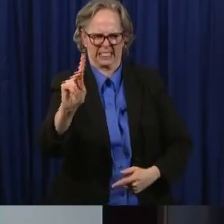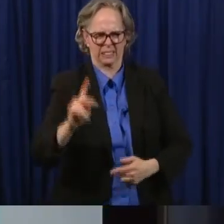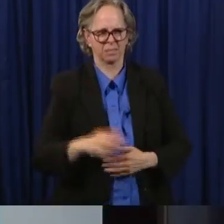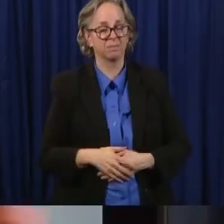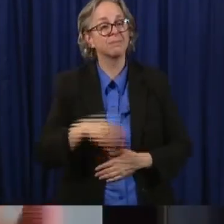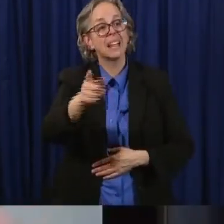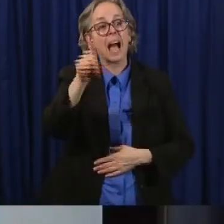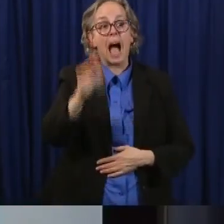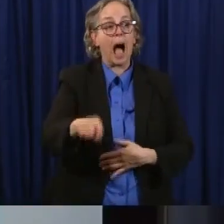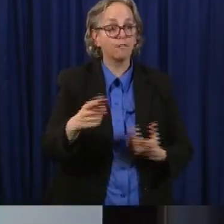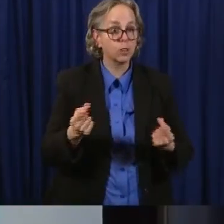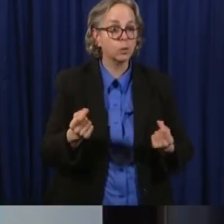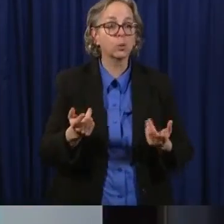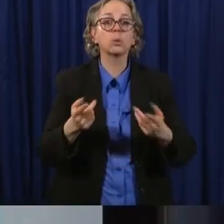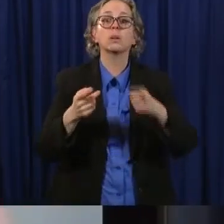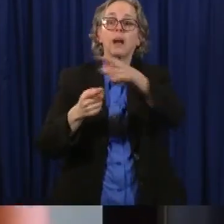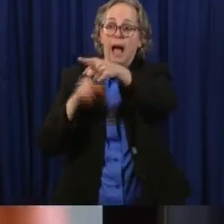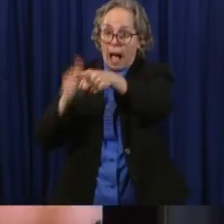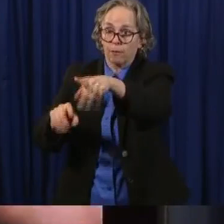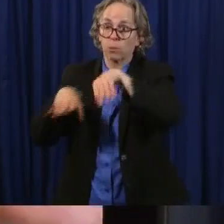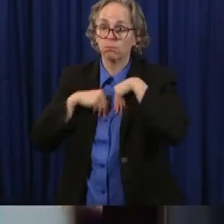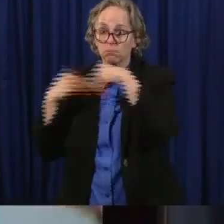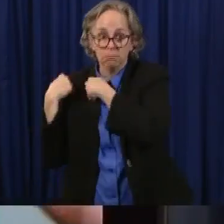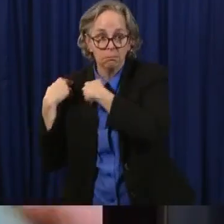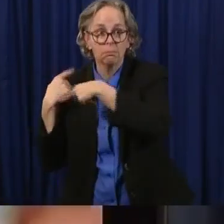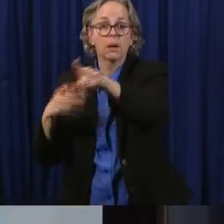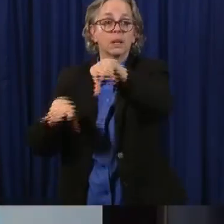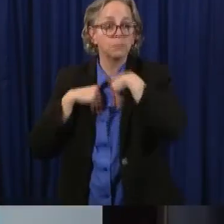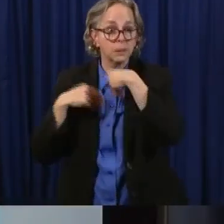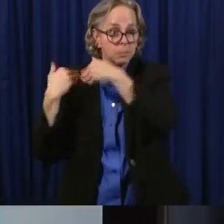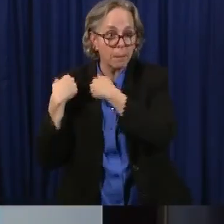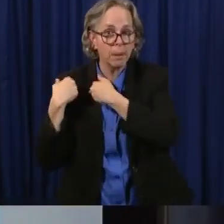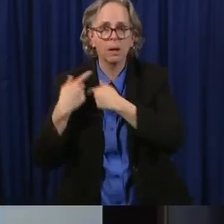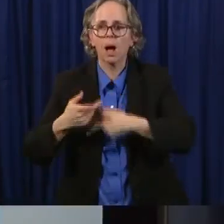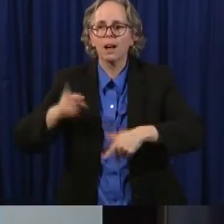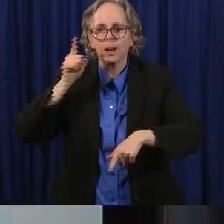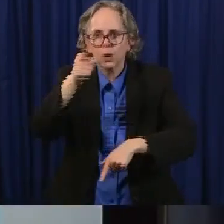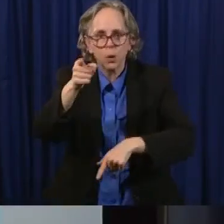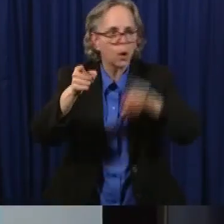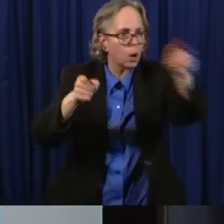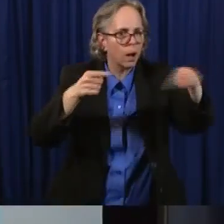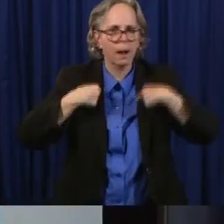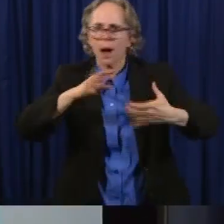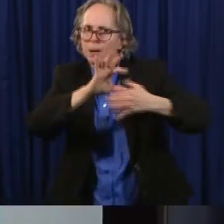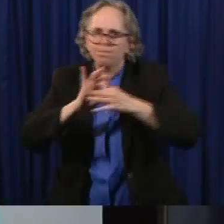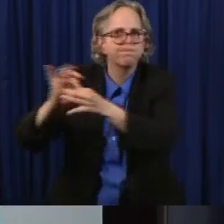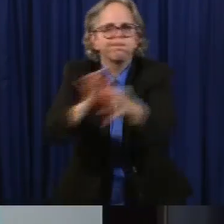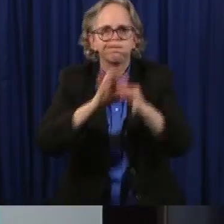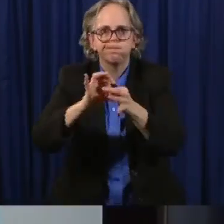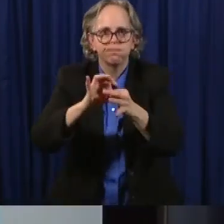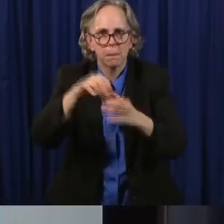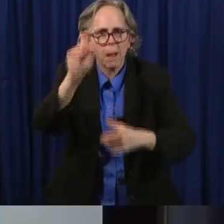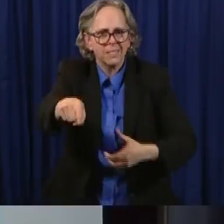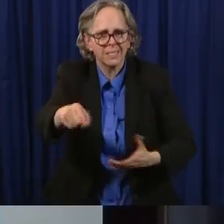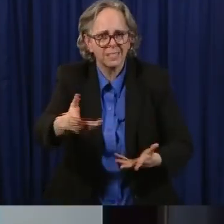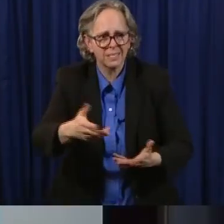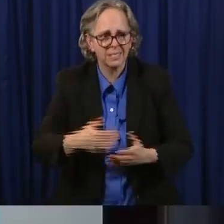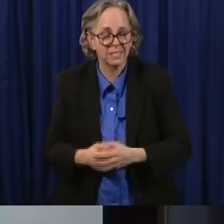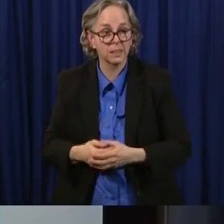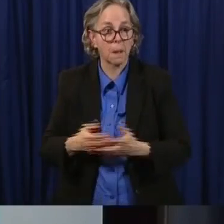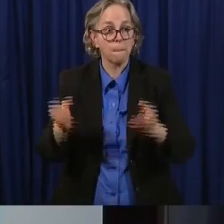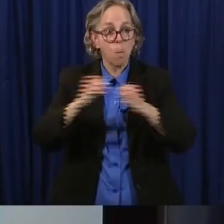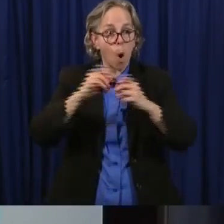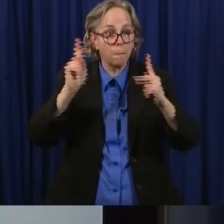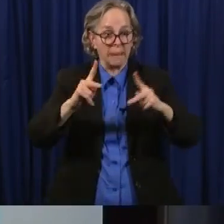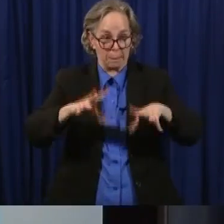this collective effect. You build up more of a barrier the more people who take the responsibility and